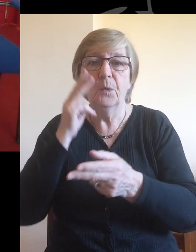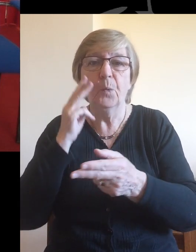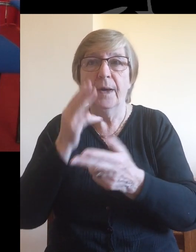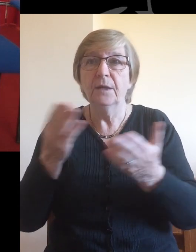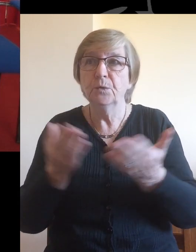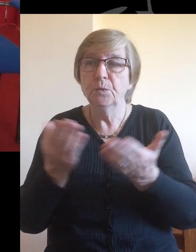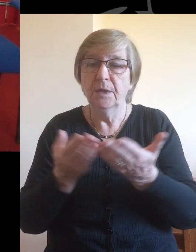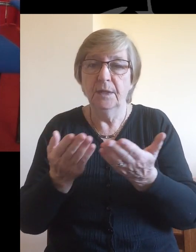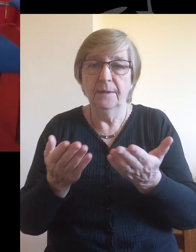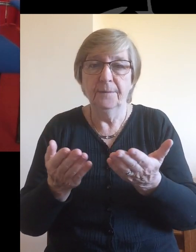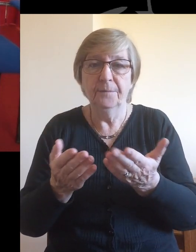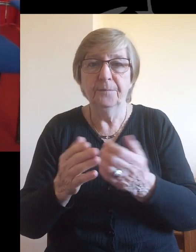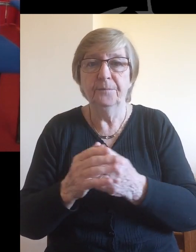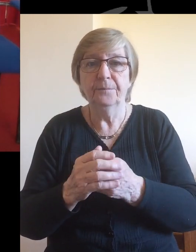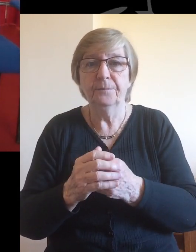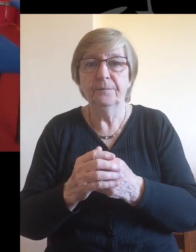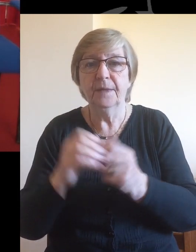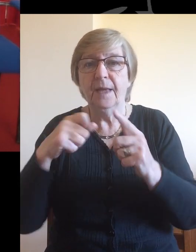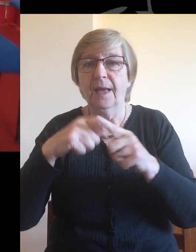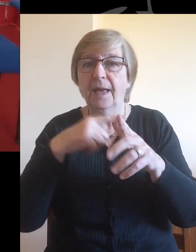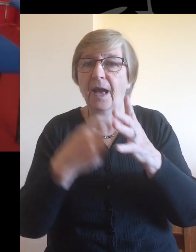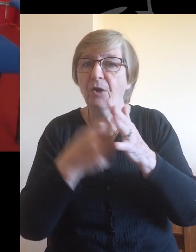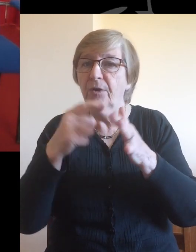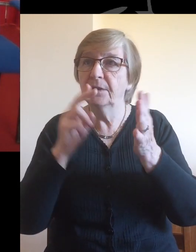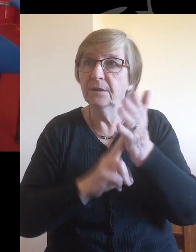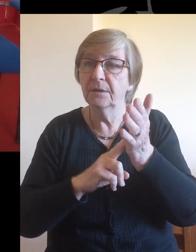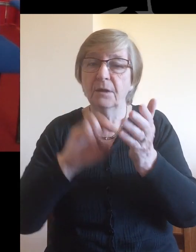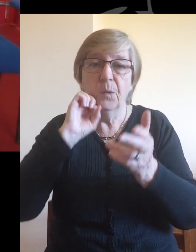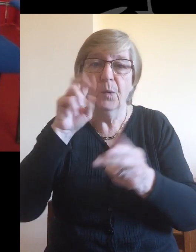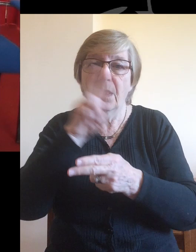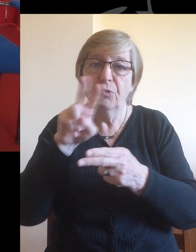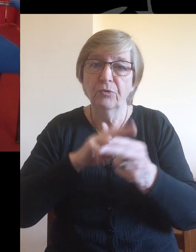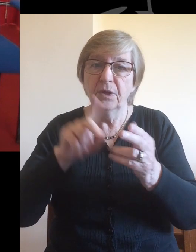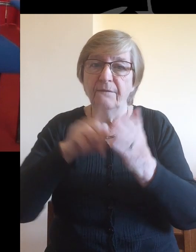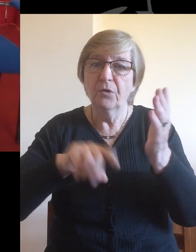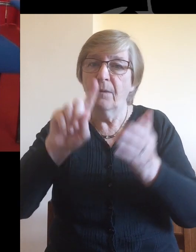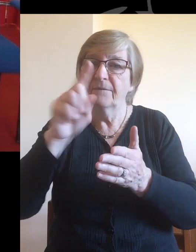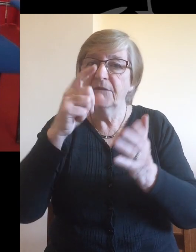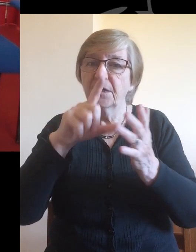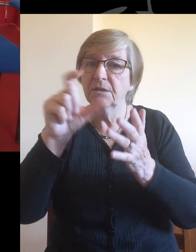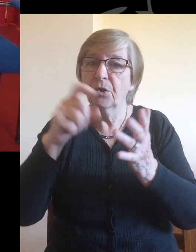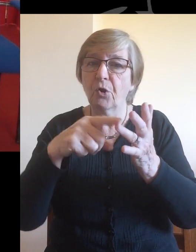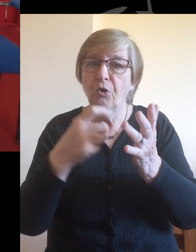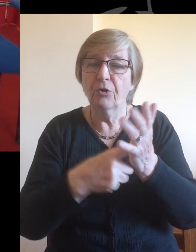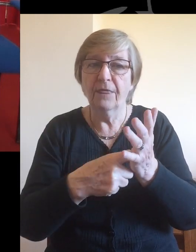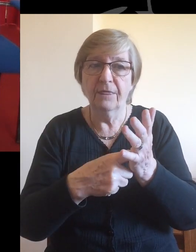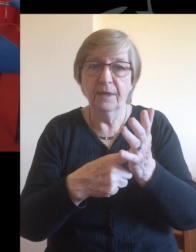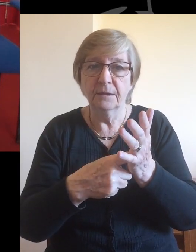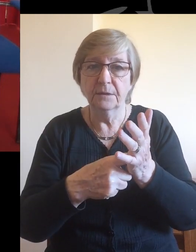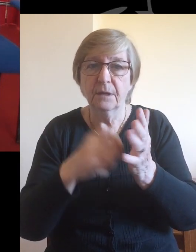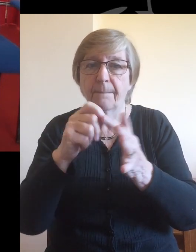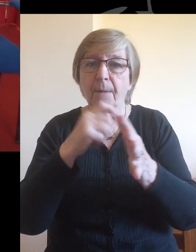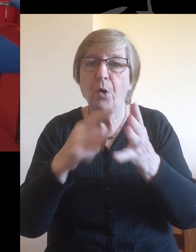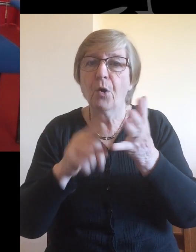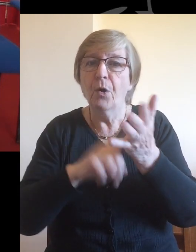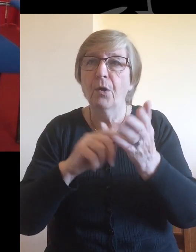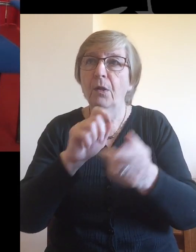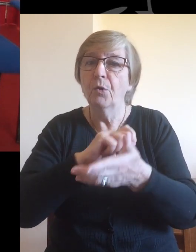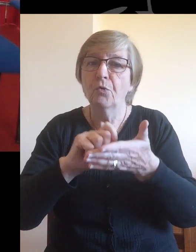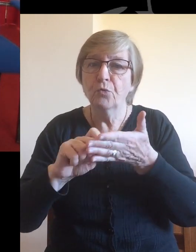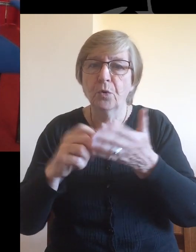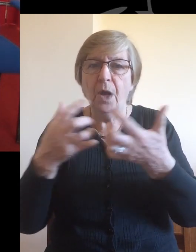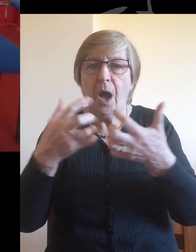this table. Karen's going to be reading from us from 1 Corinthians, the words of the Apostle Paul as he gives us